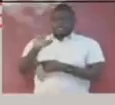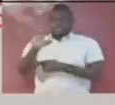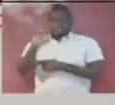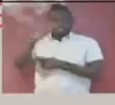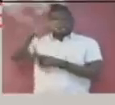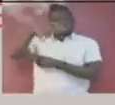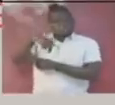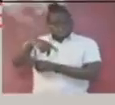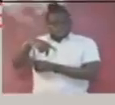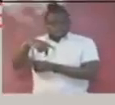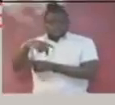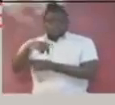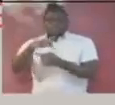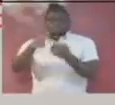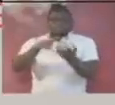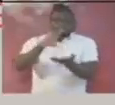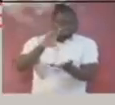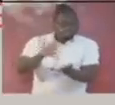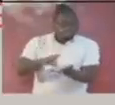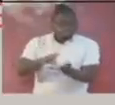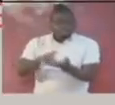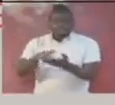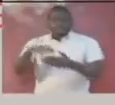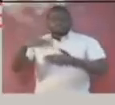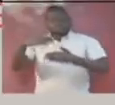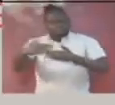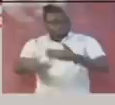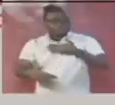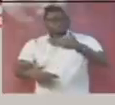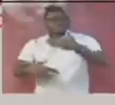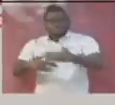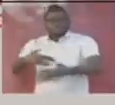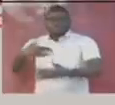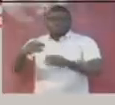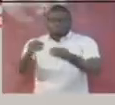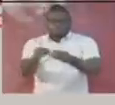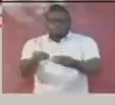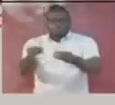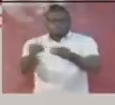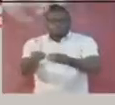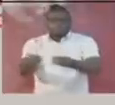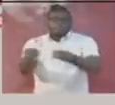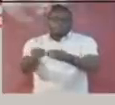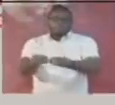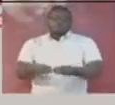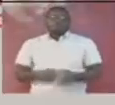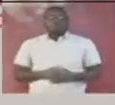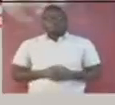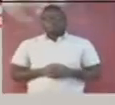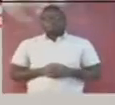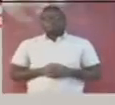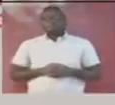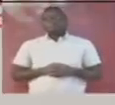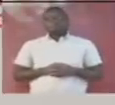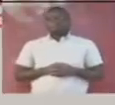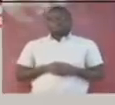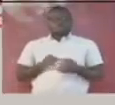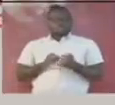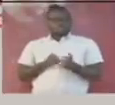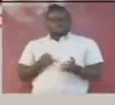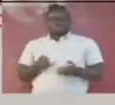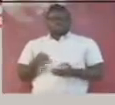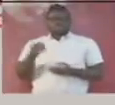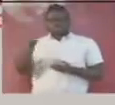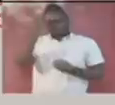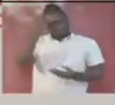now with the vaccine. I'm giving you a little more detail about what we are doing in the first week,